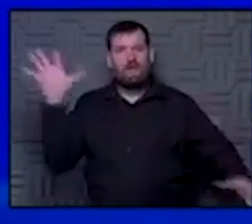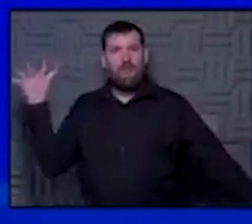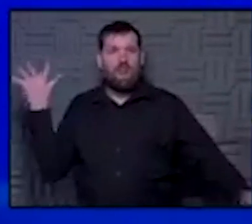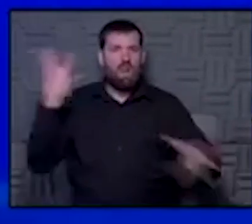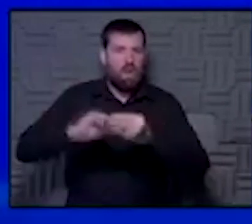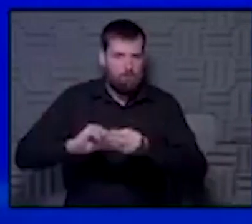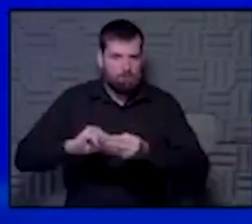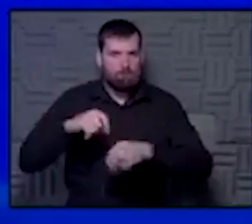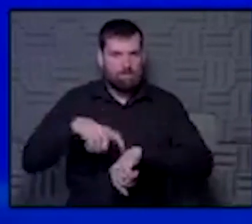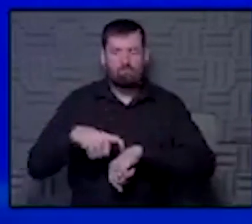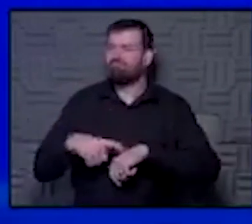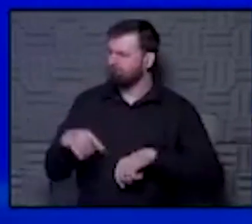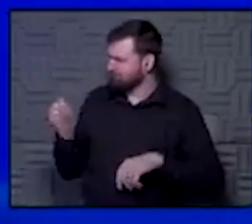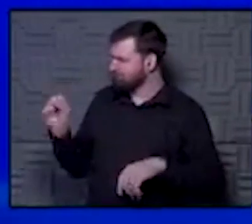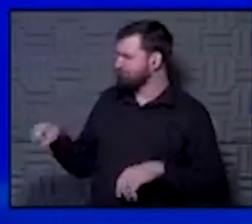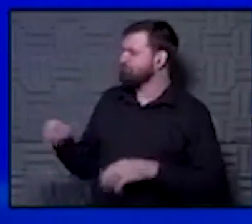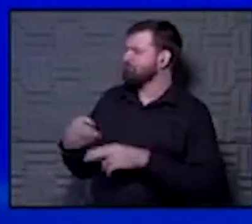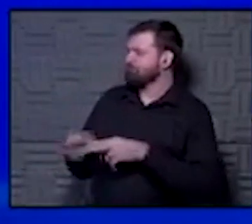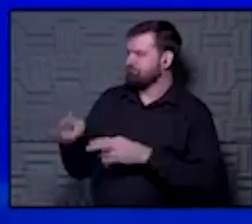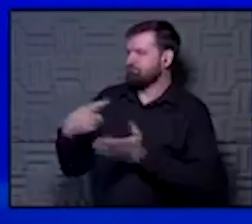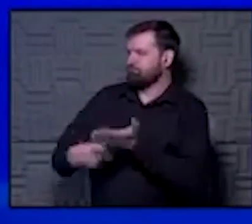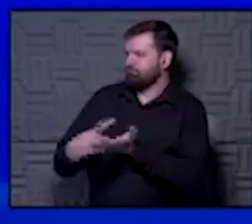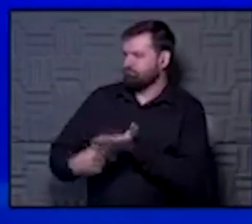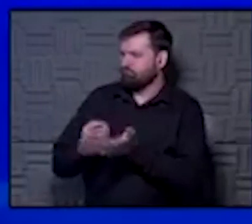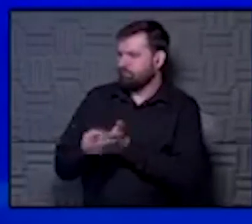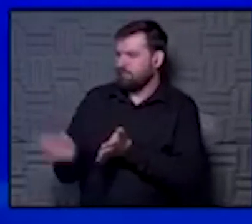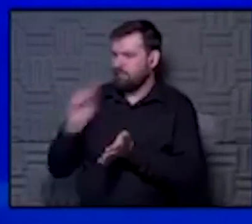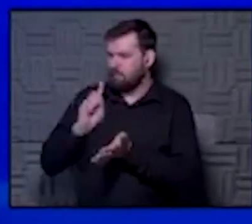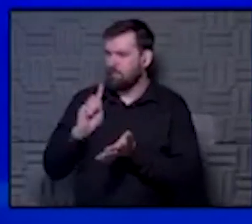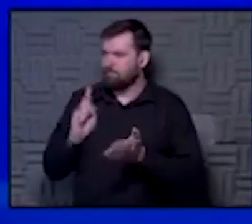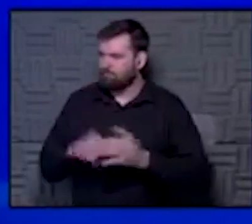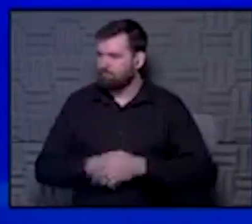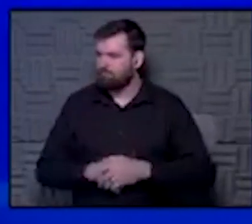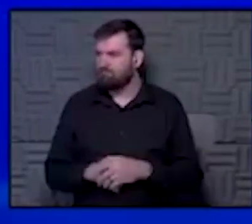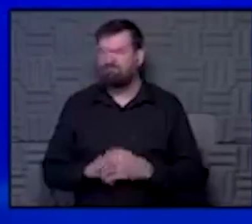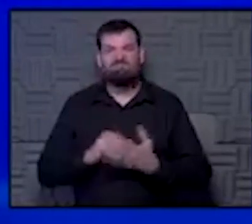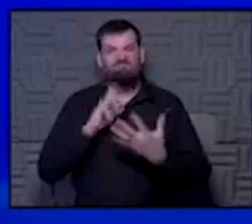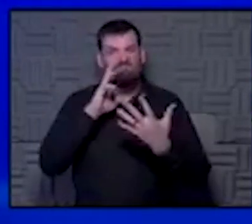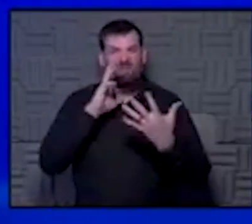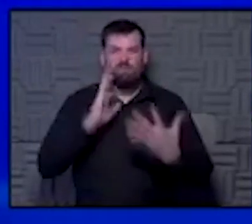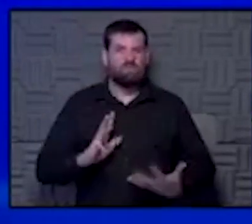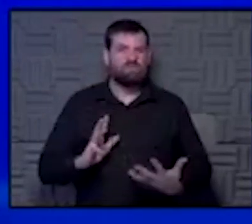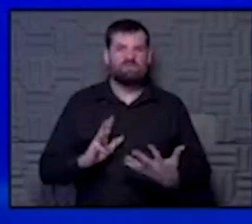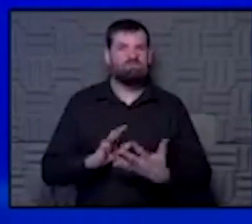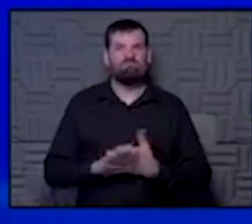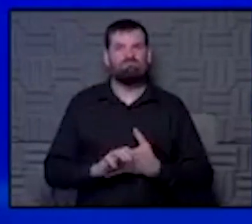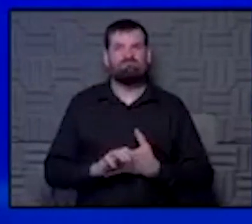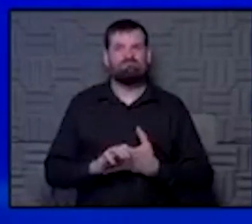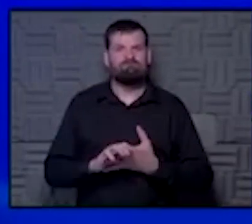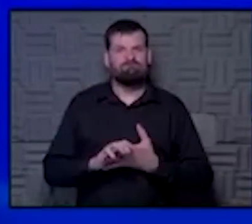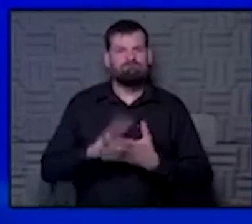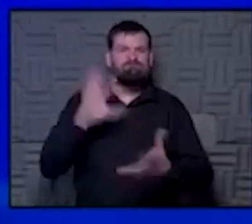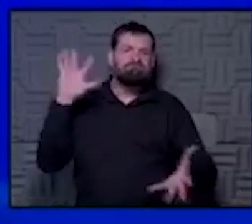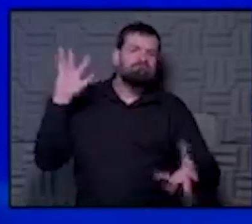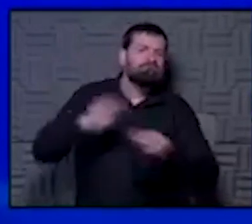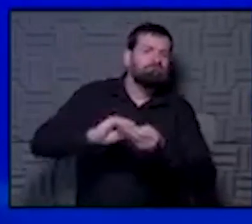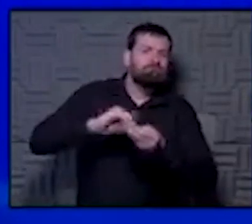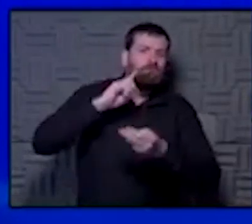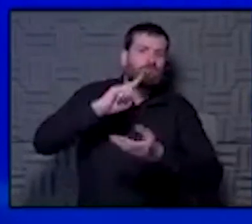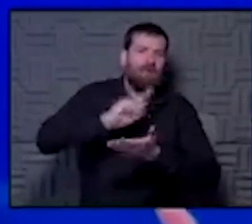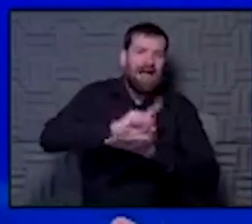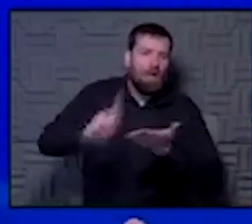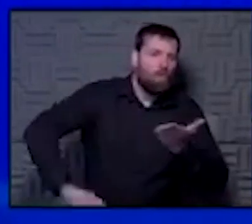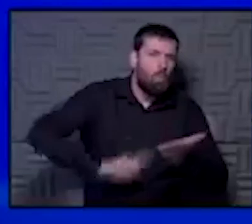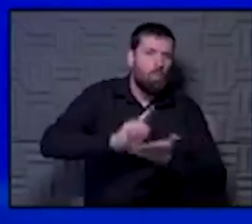weekend? Yeah, we talked a little bit about that last week, Hawkeye, and unfortunately their cumulative didn't really, cumulative over what period of time? 24